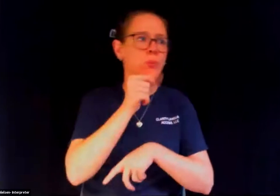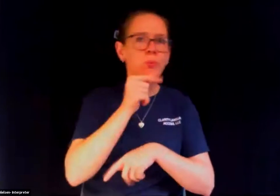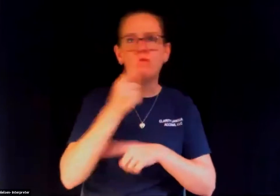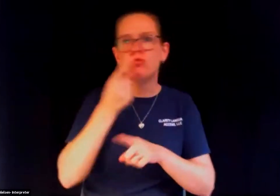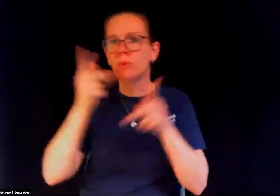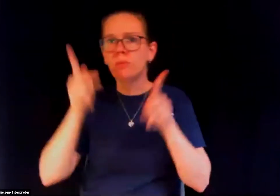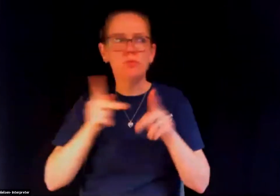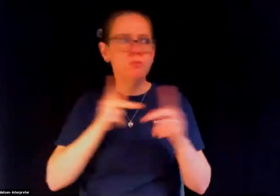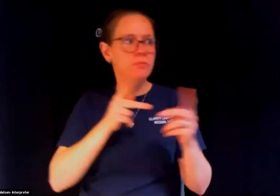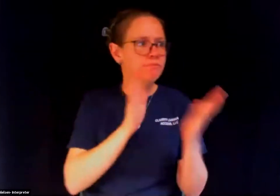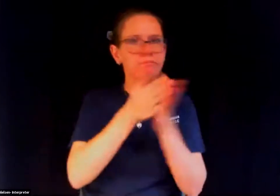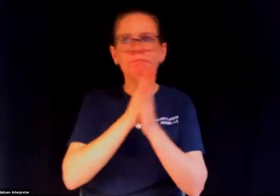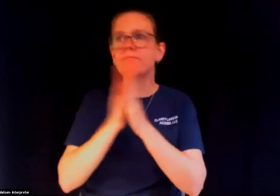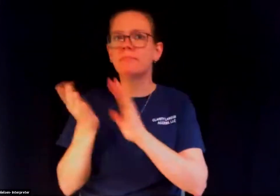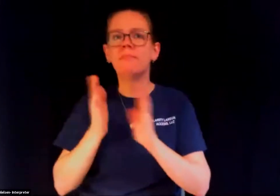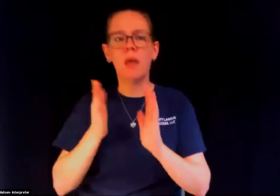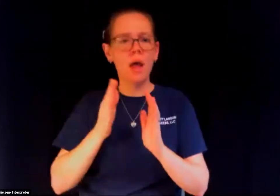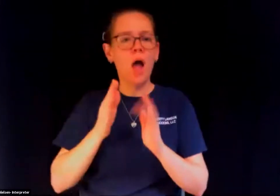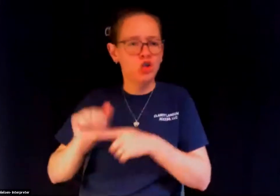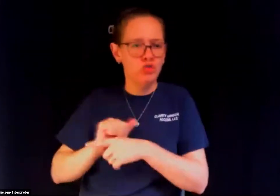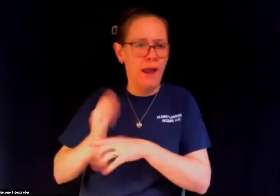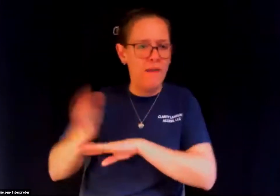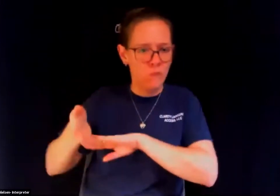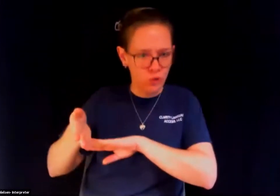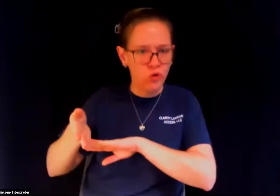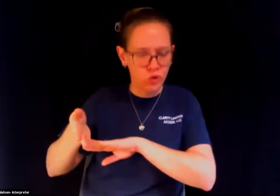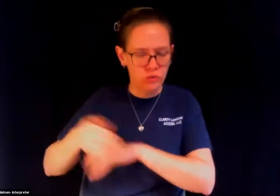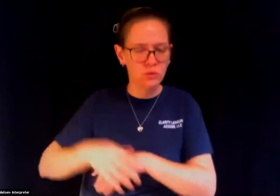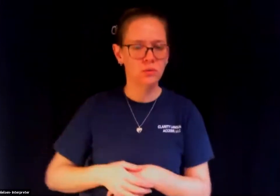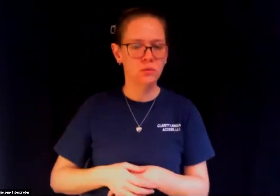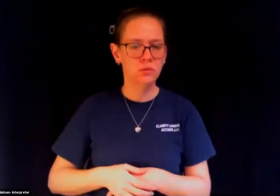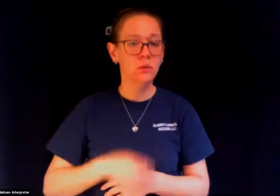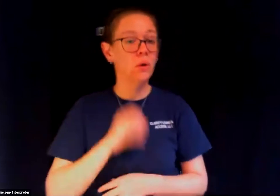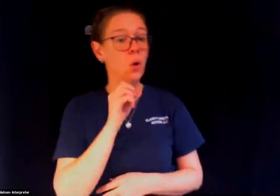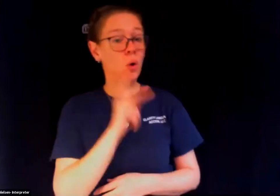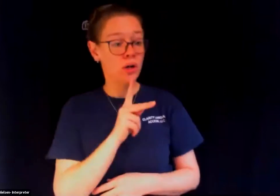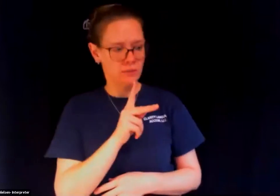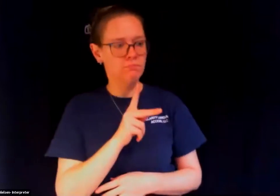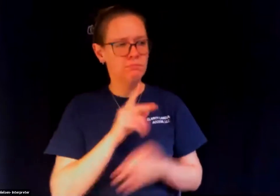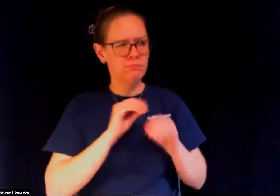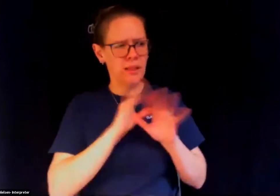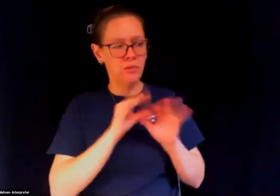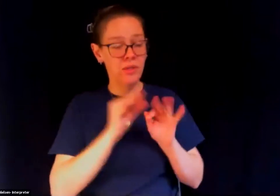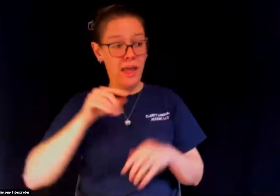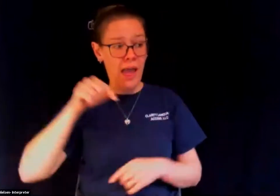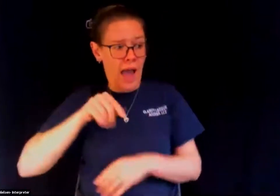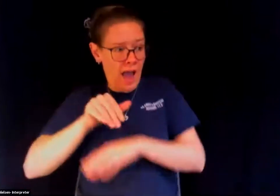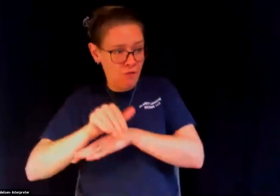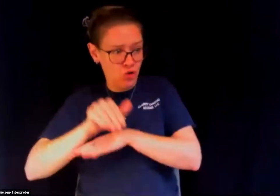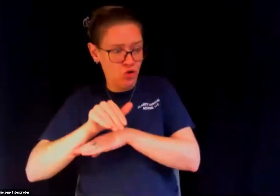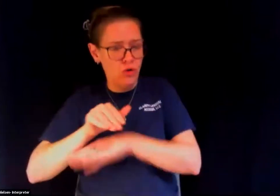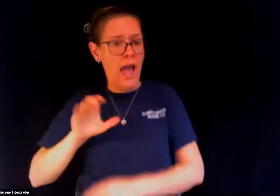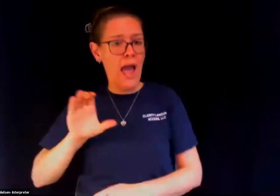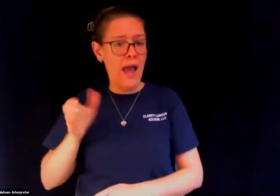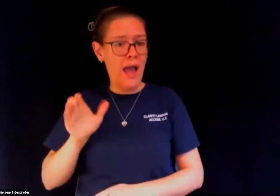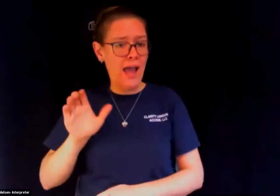and this afternoon is the Canvas training session. I'll have to let Shelly or